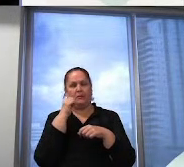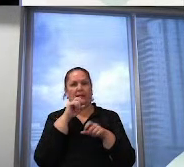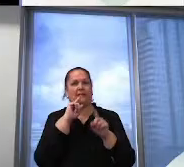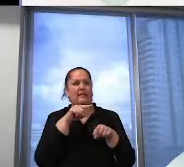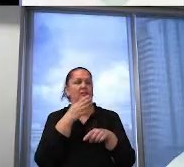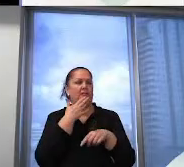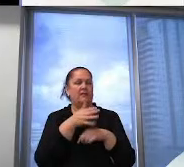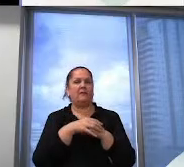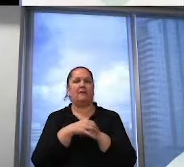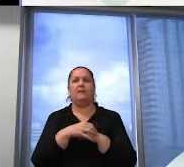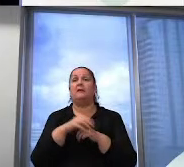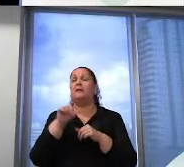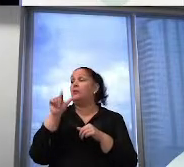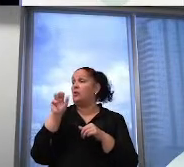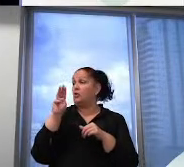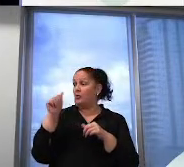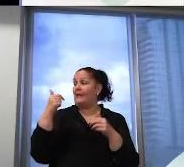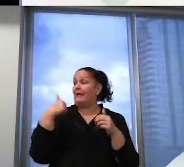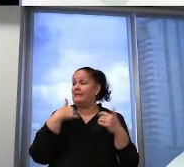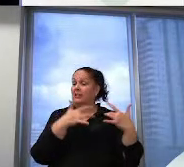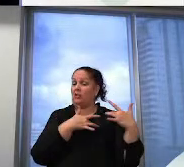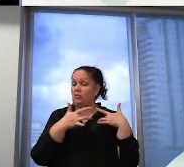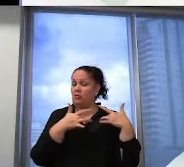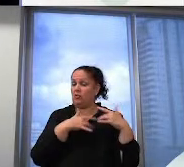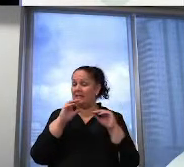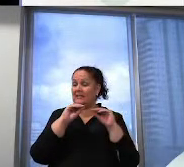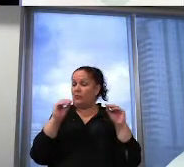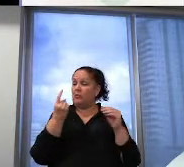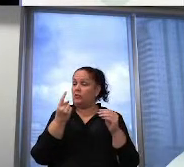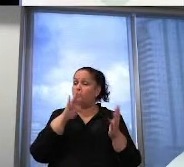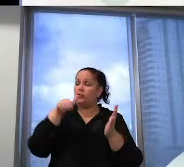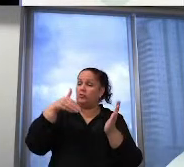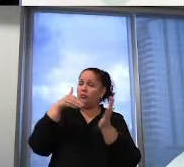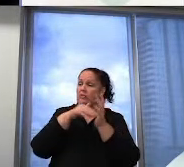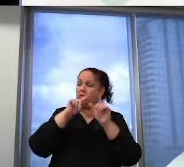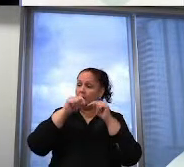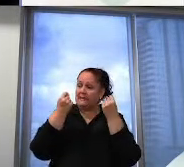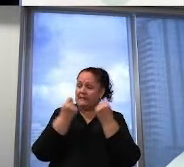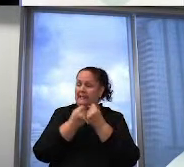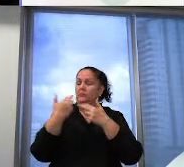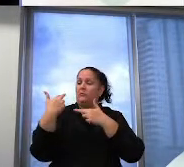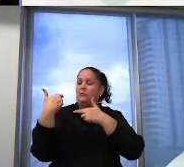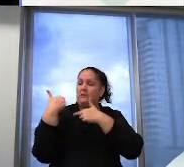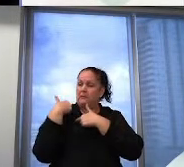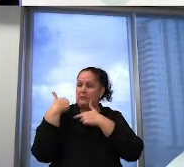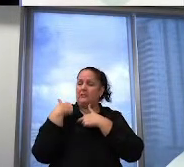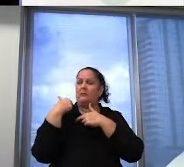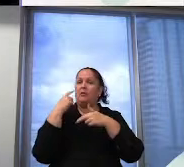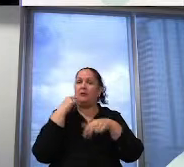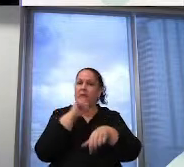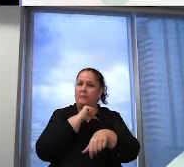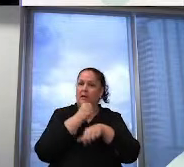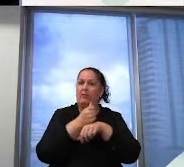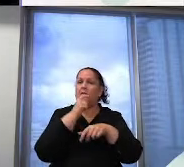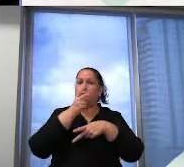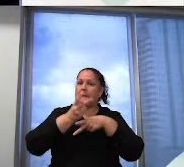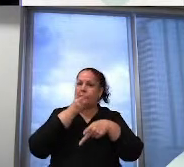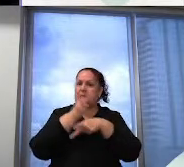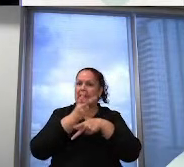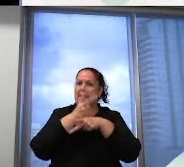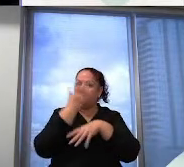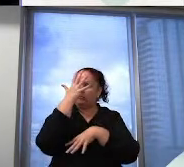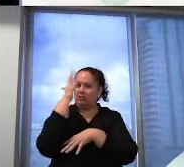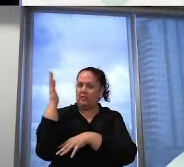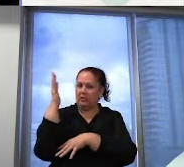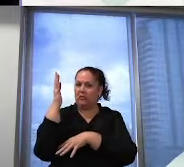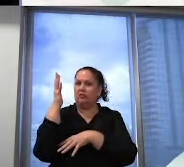myself or Kevin can answer it. Thank you. Did LUMA have a concern that there was no centralized team with responsibility and authority for